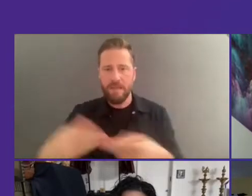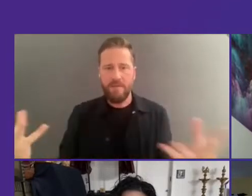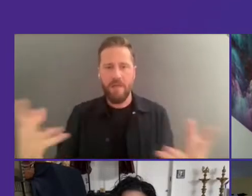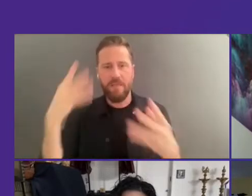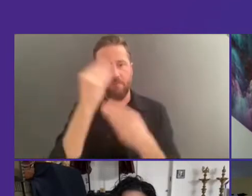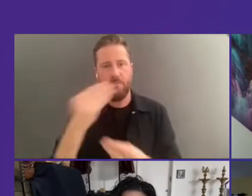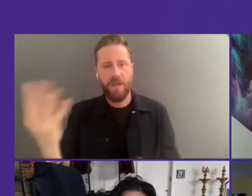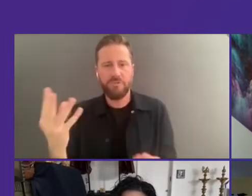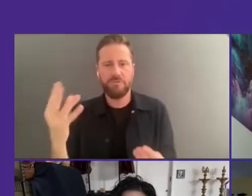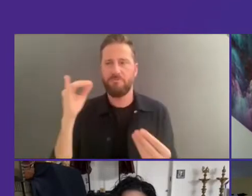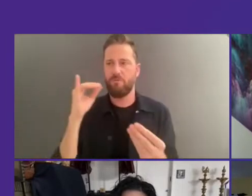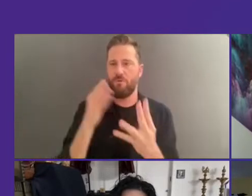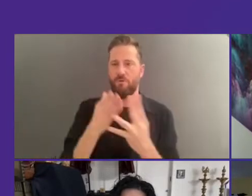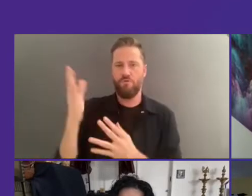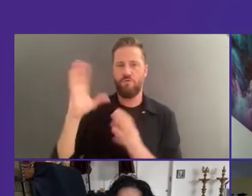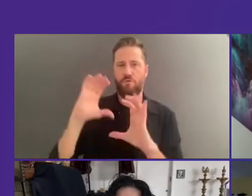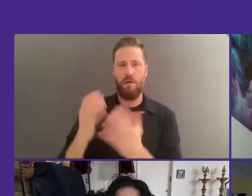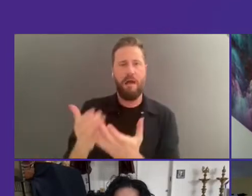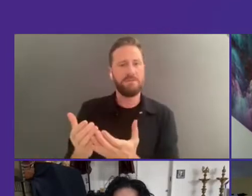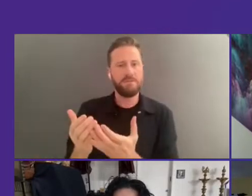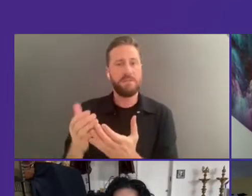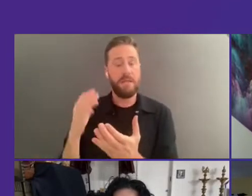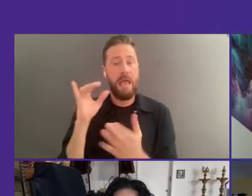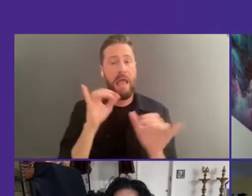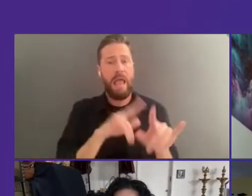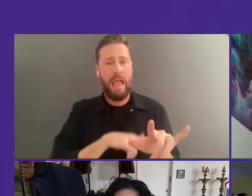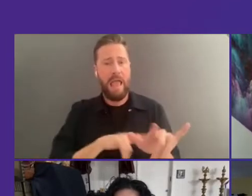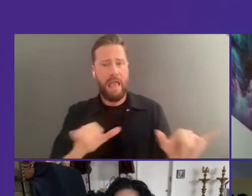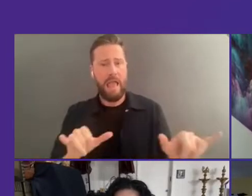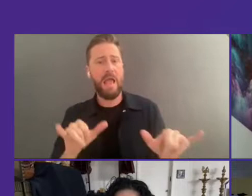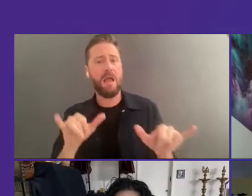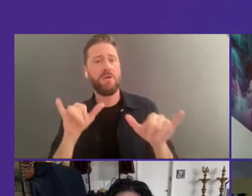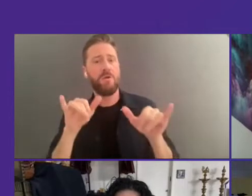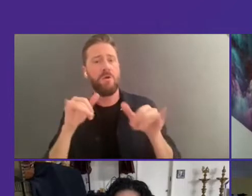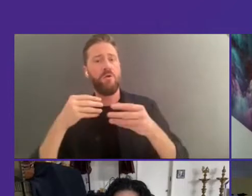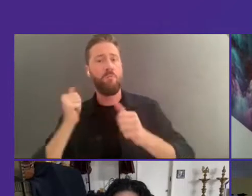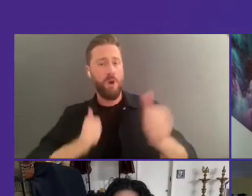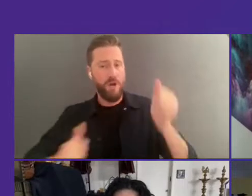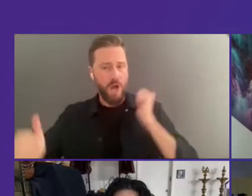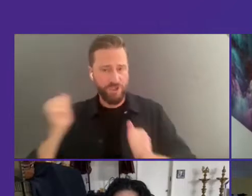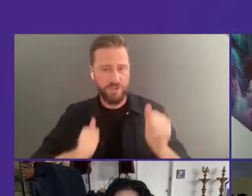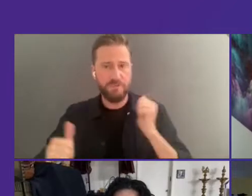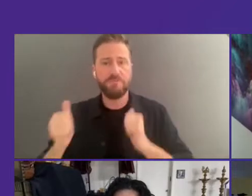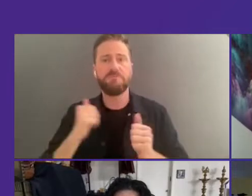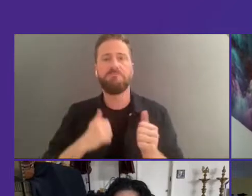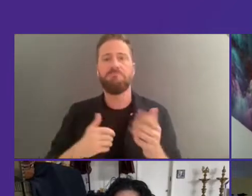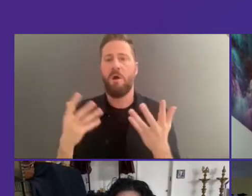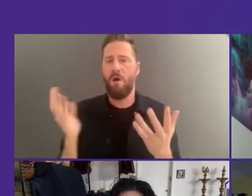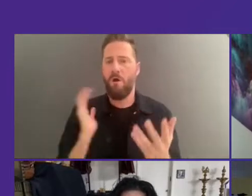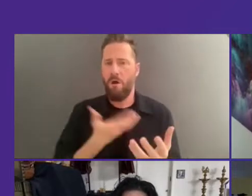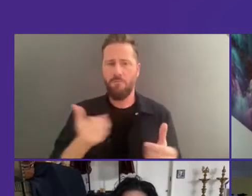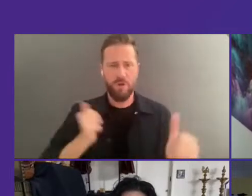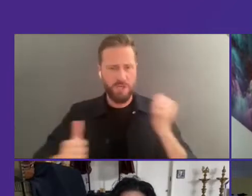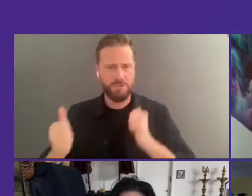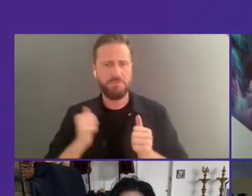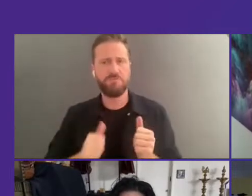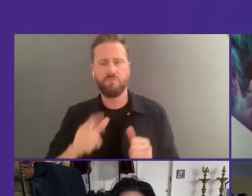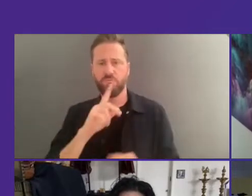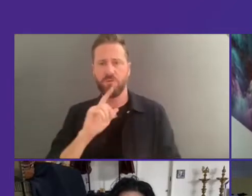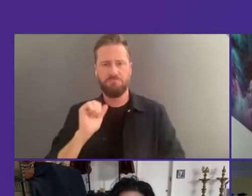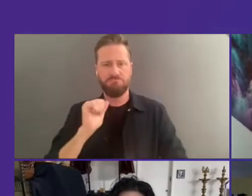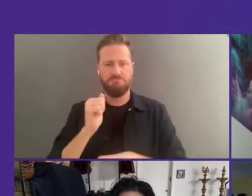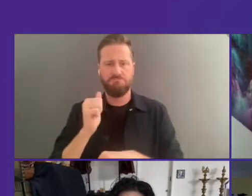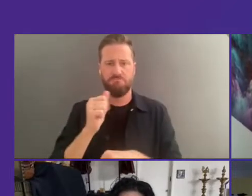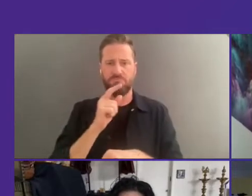information through classes as well as through productions which we